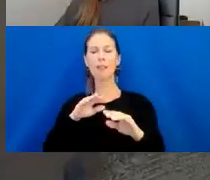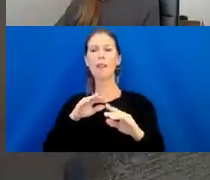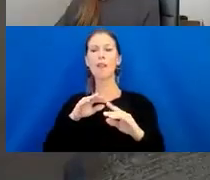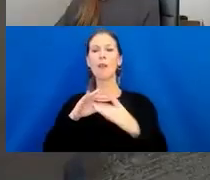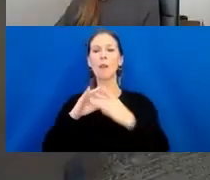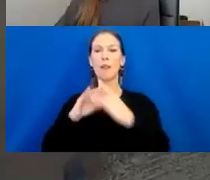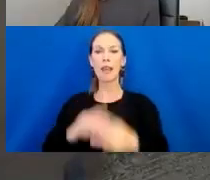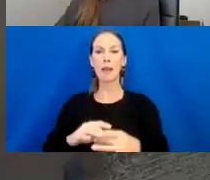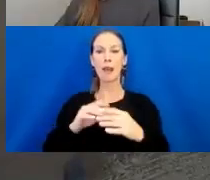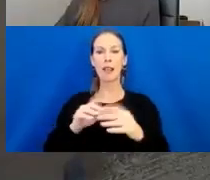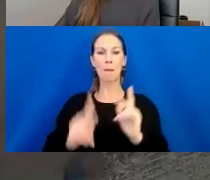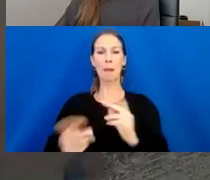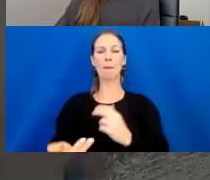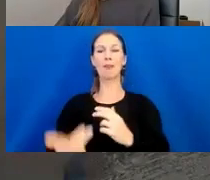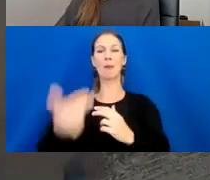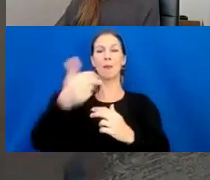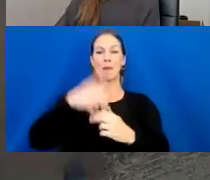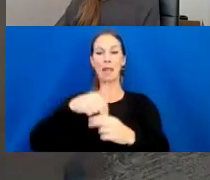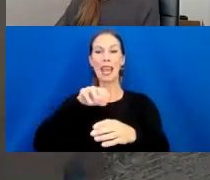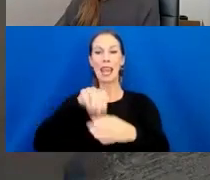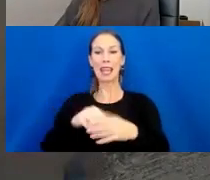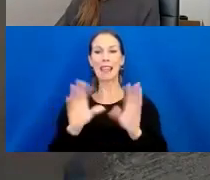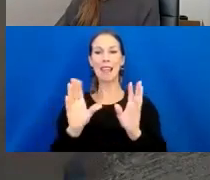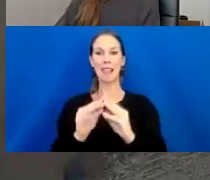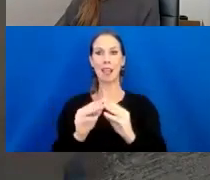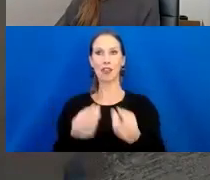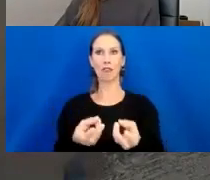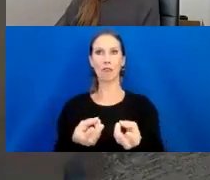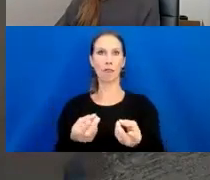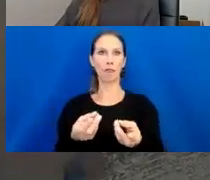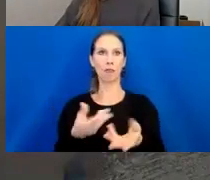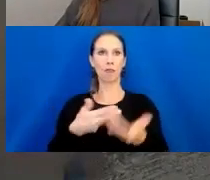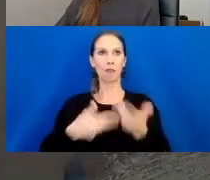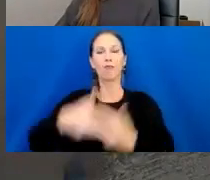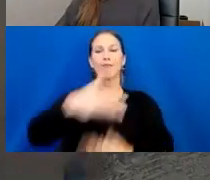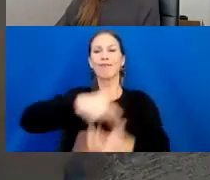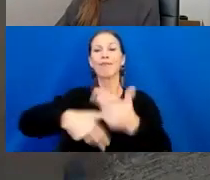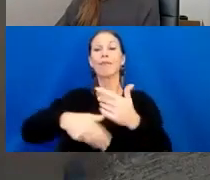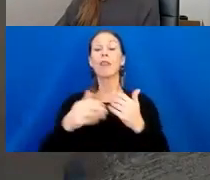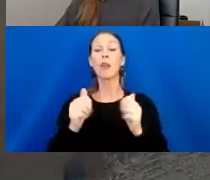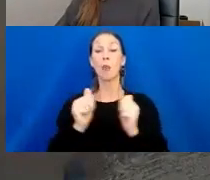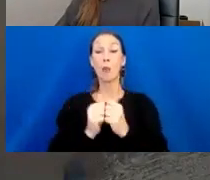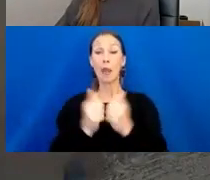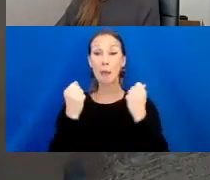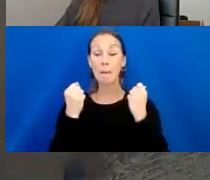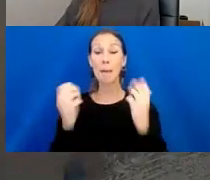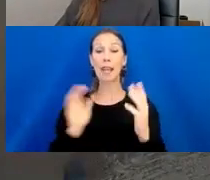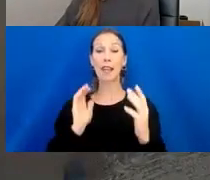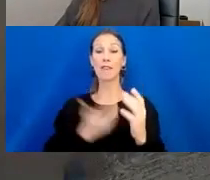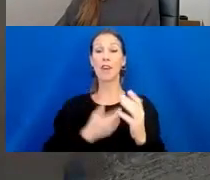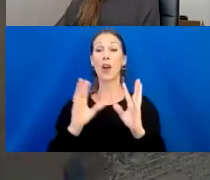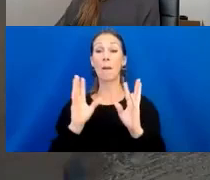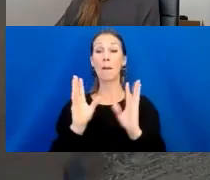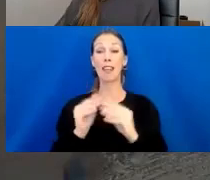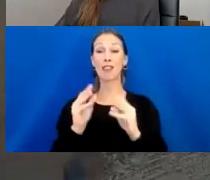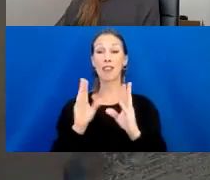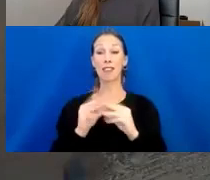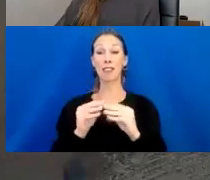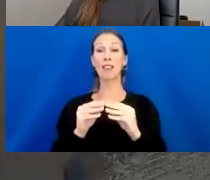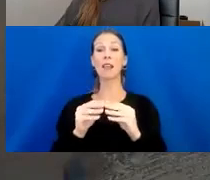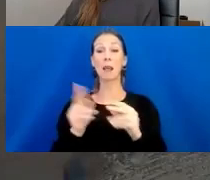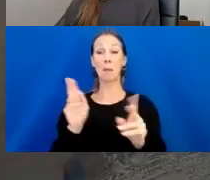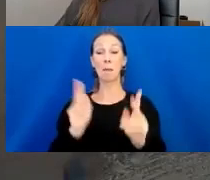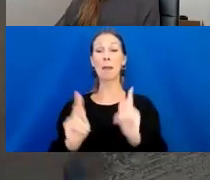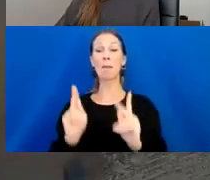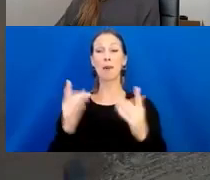participants in a session getting together. So with many of our sessions, participants would ordinarily contact